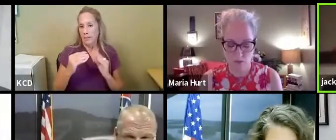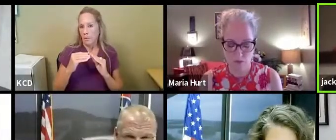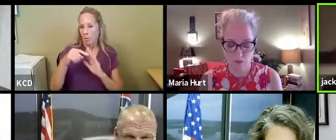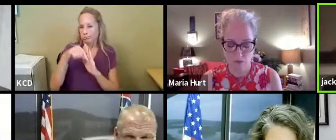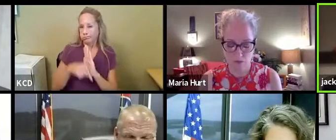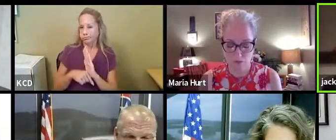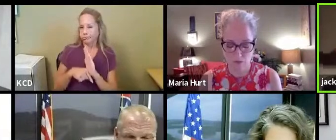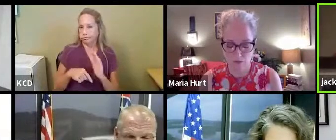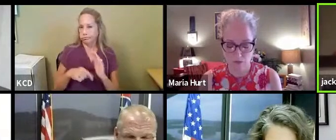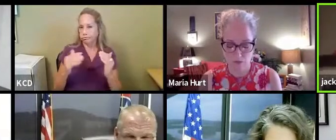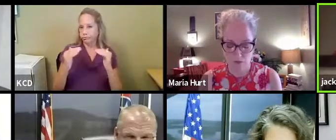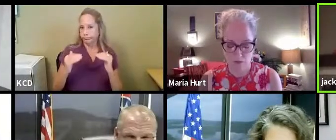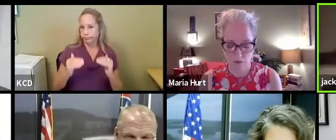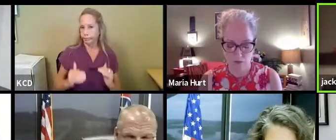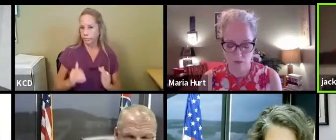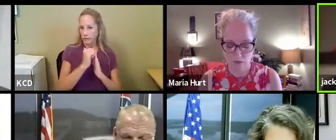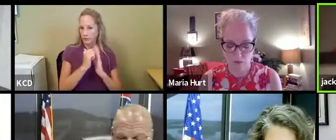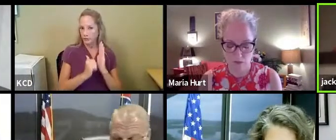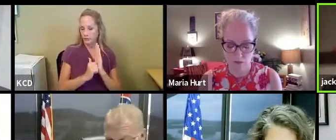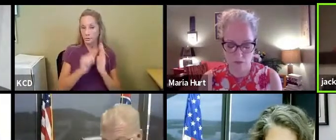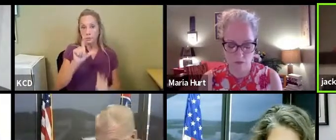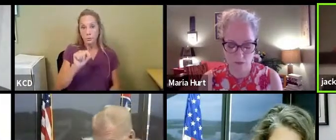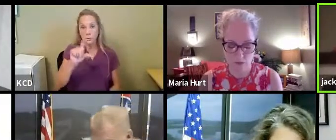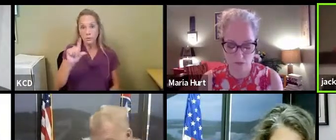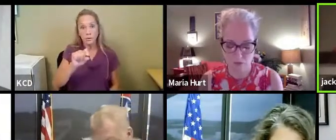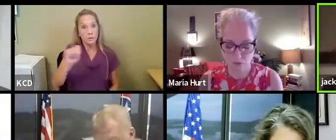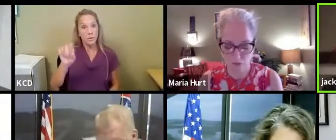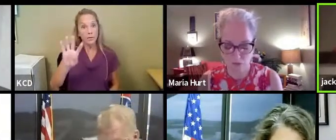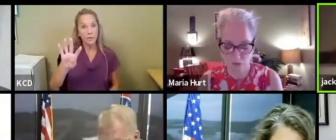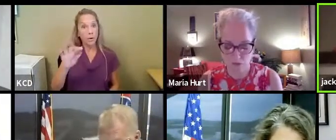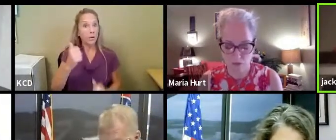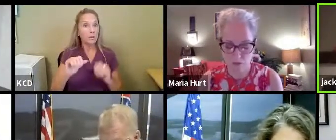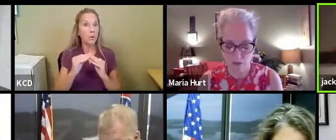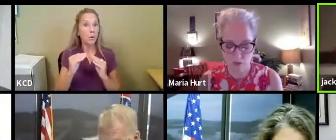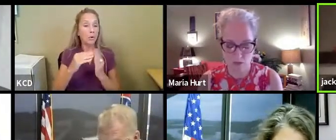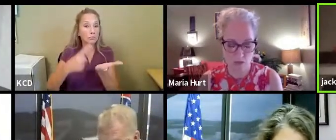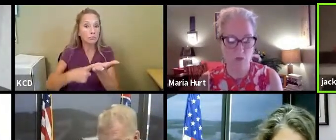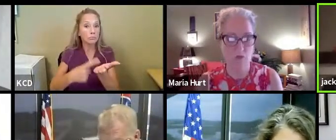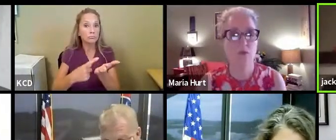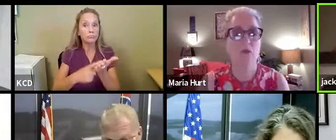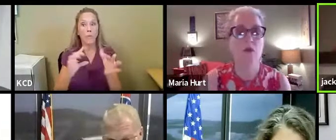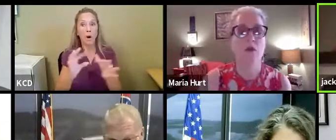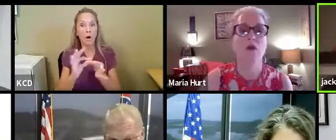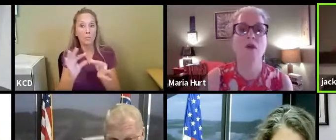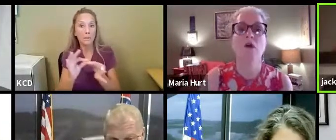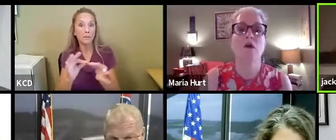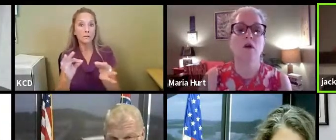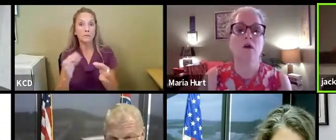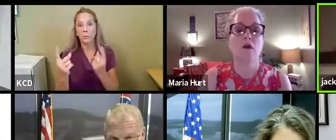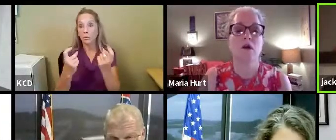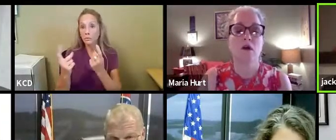today. So 2020-4, any other discussions, comments, questions?